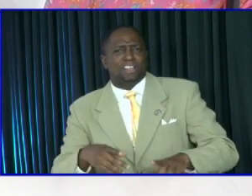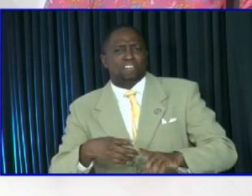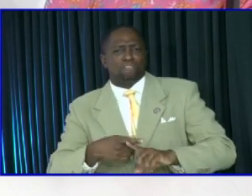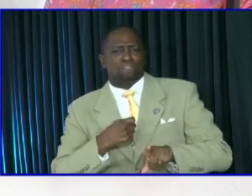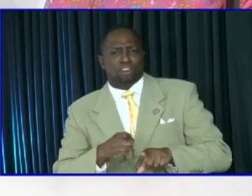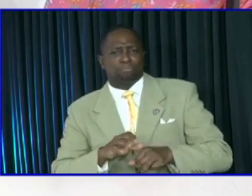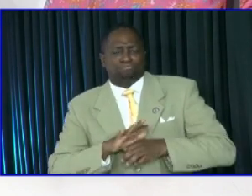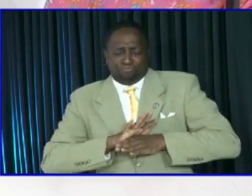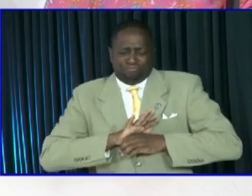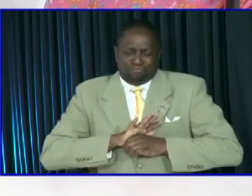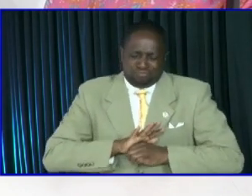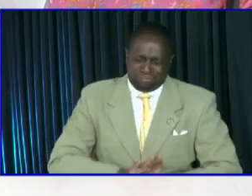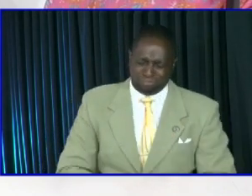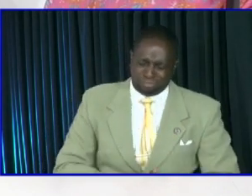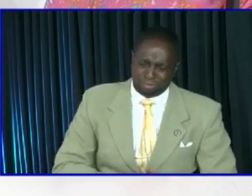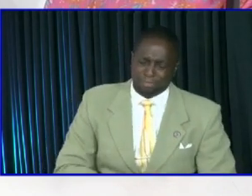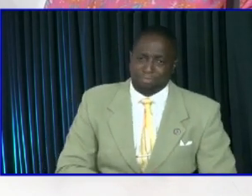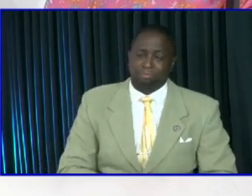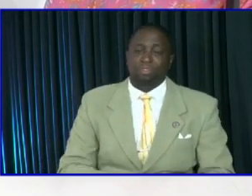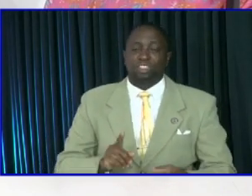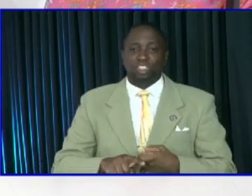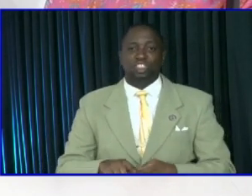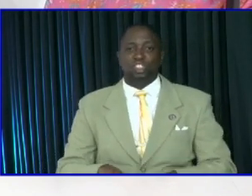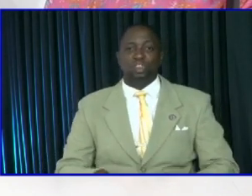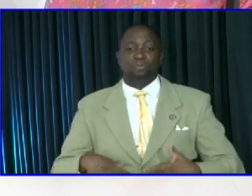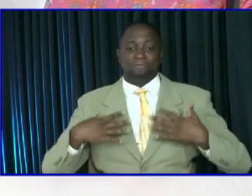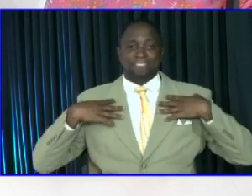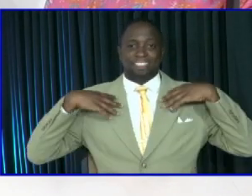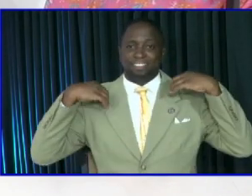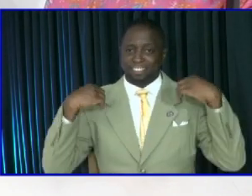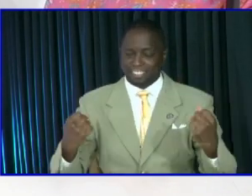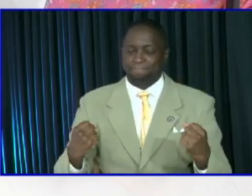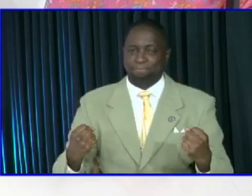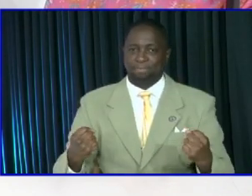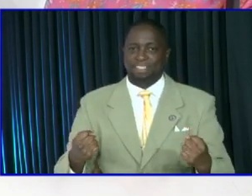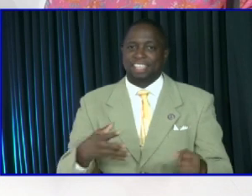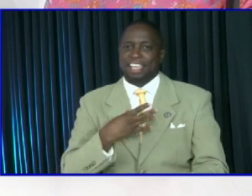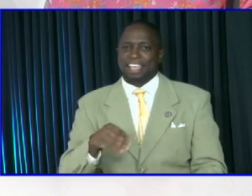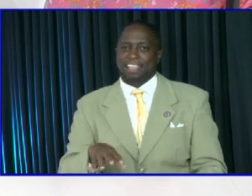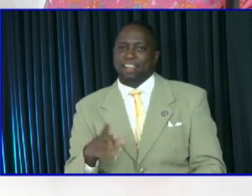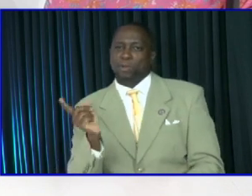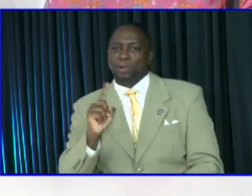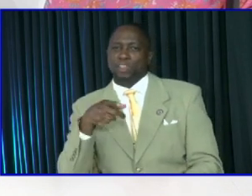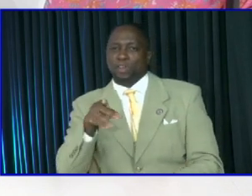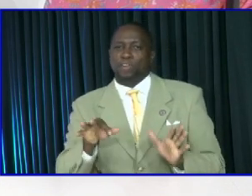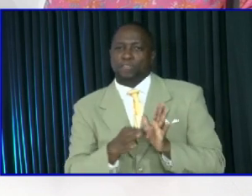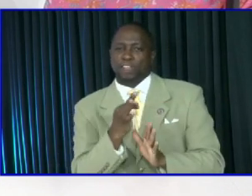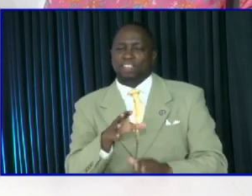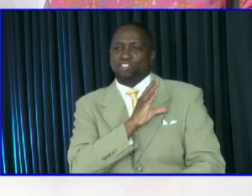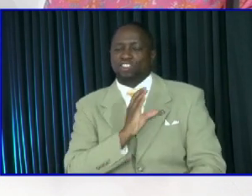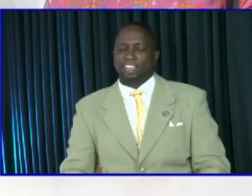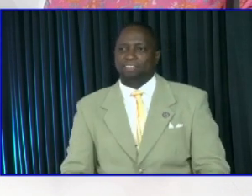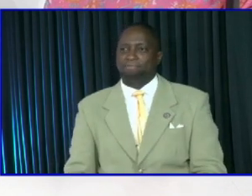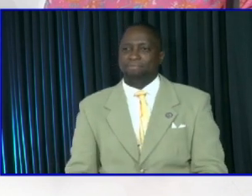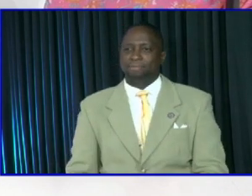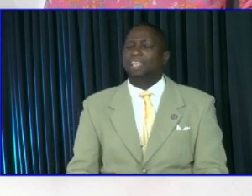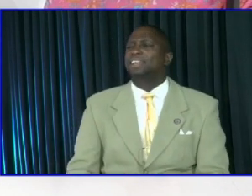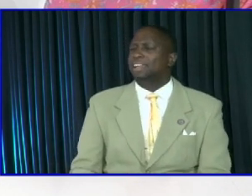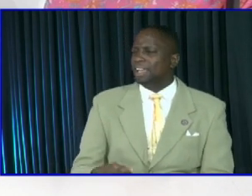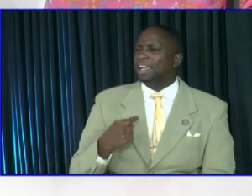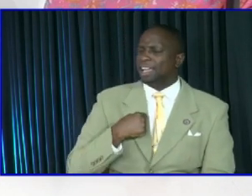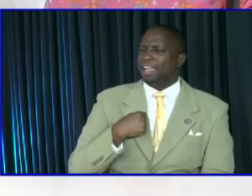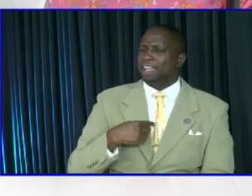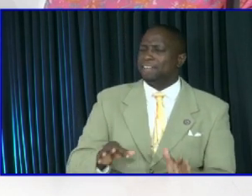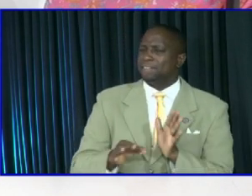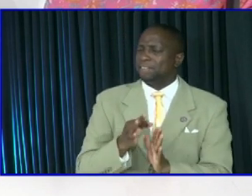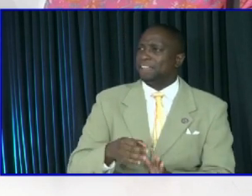health? Where in all of this did you find Christ? I found him that day when I was on my knees crying and cursing